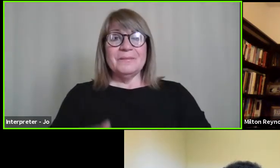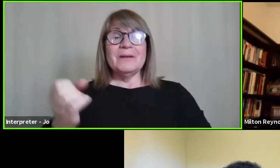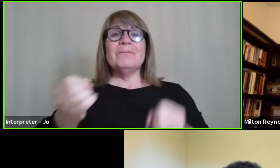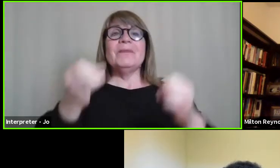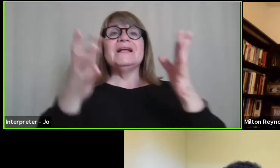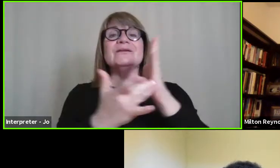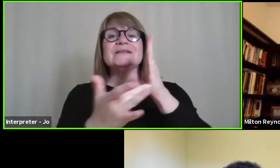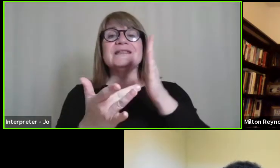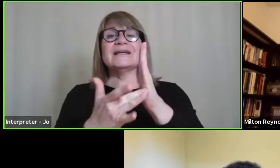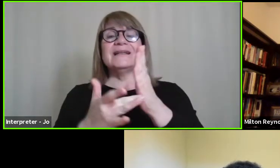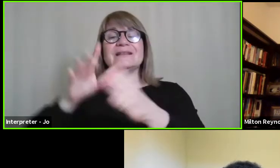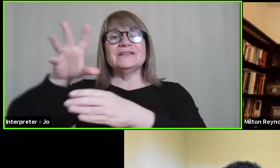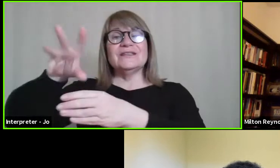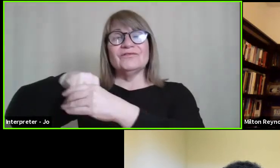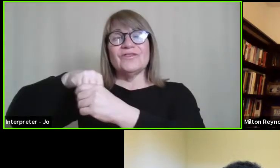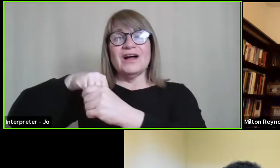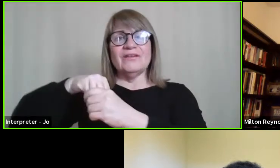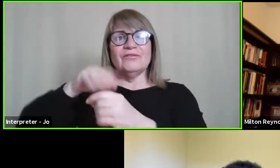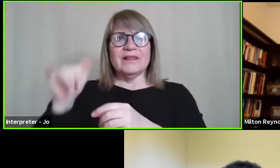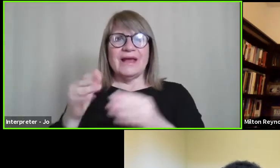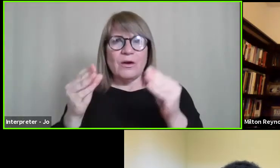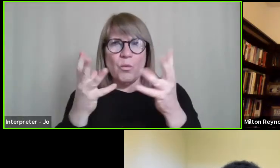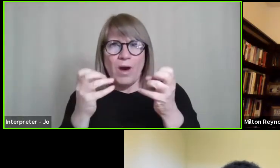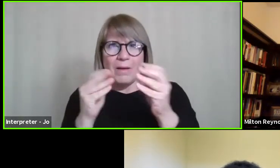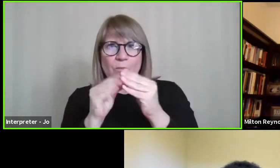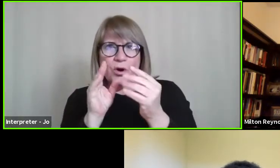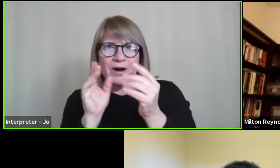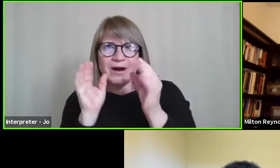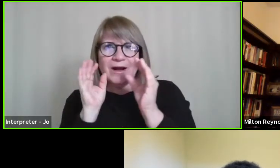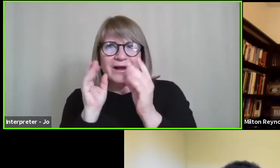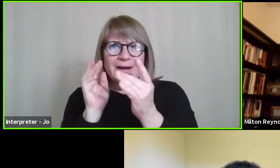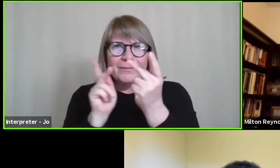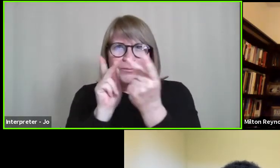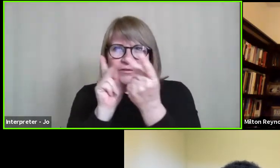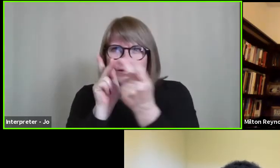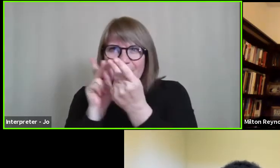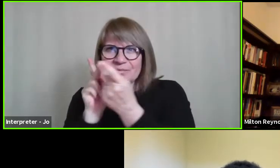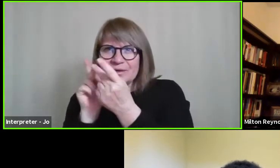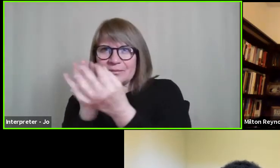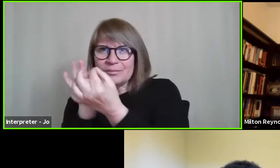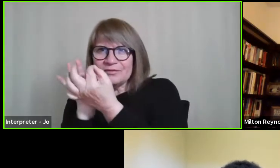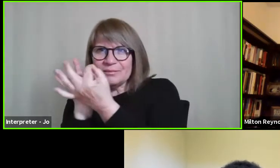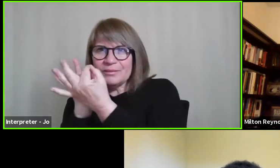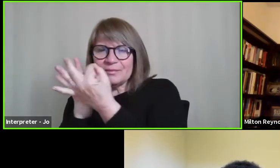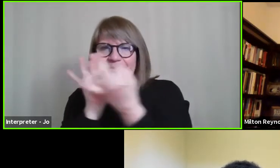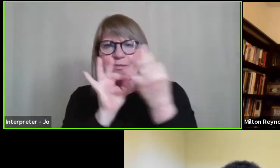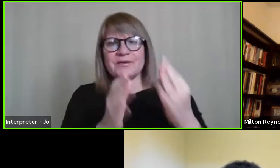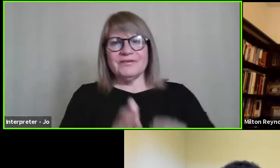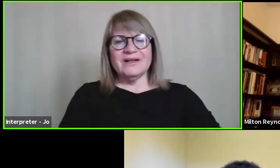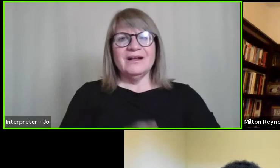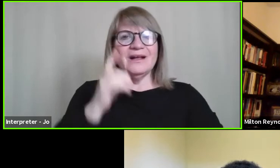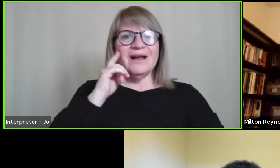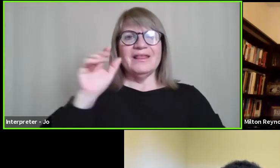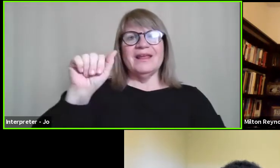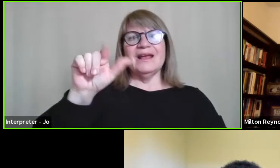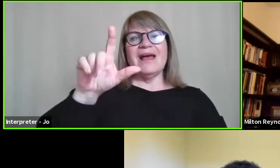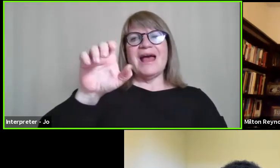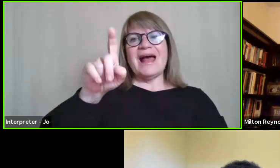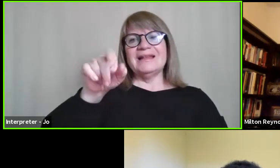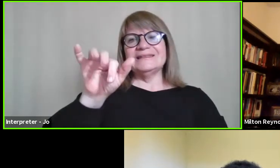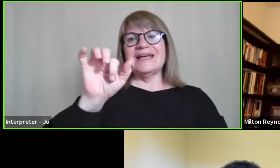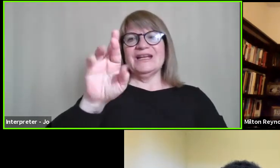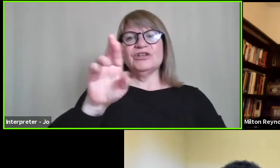of honing perfection i think it was alexander that used the term perfection project and it is a national project and